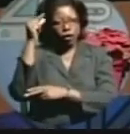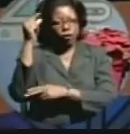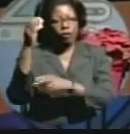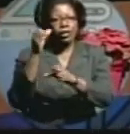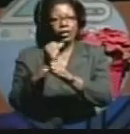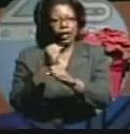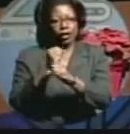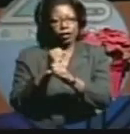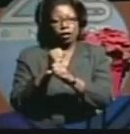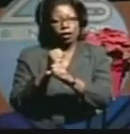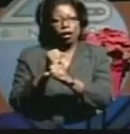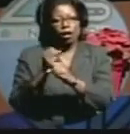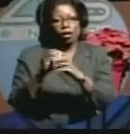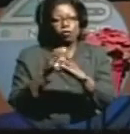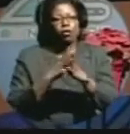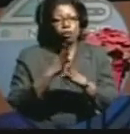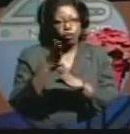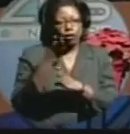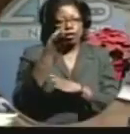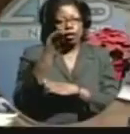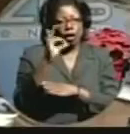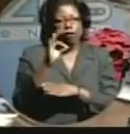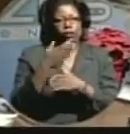majority shares.